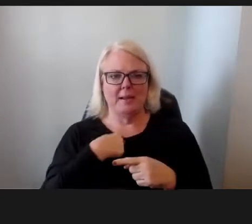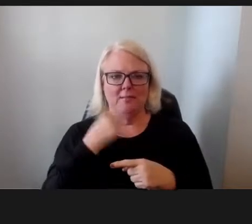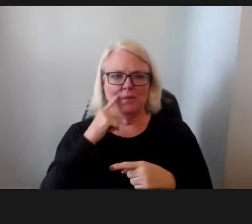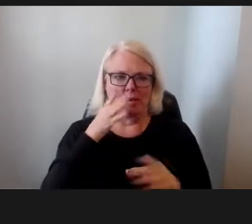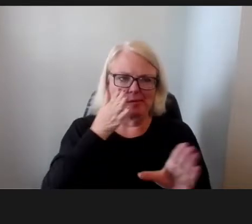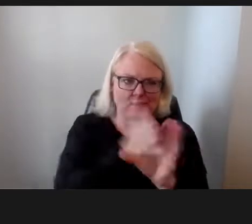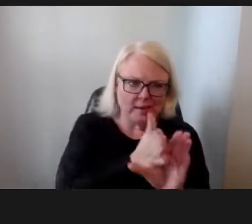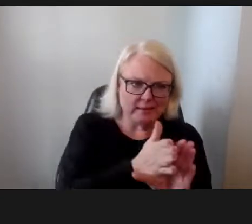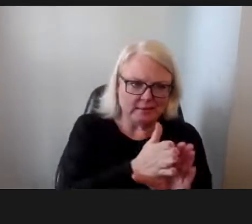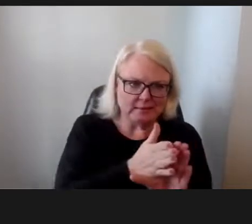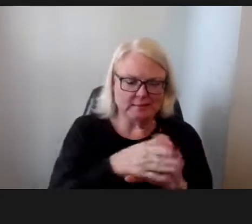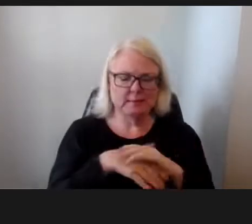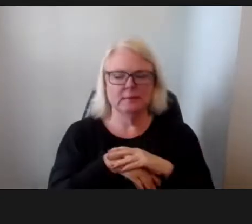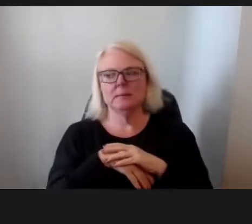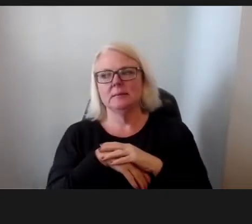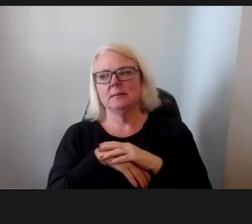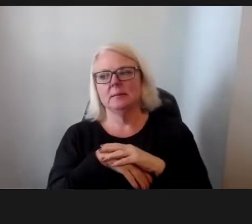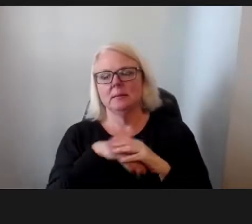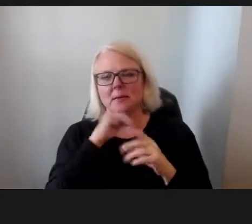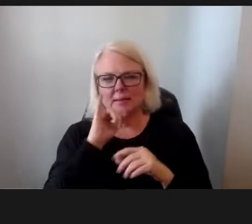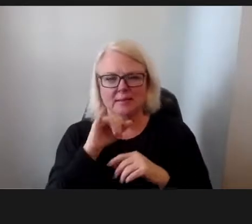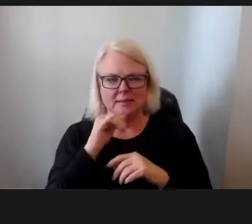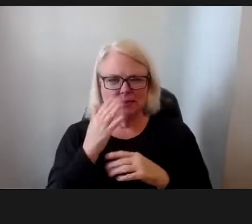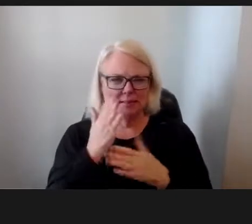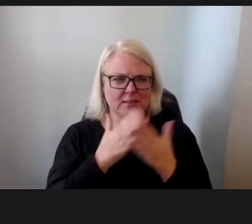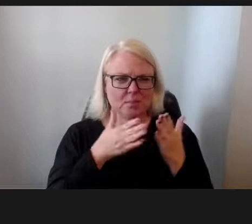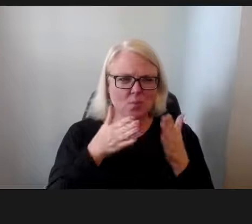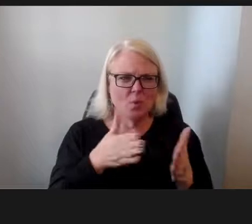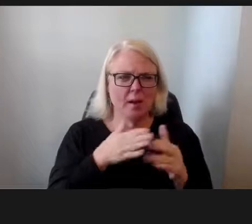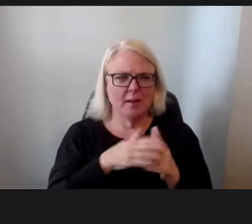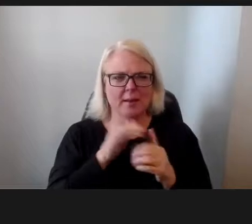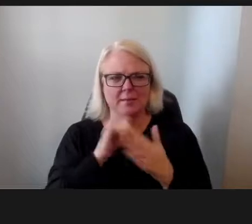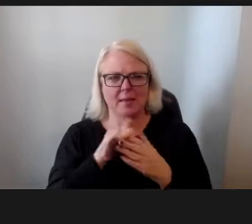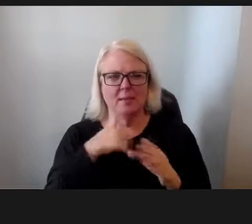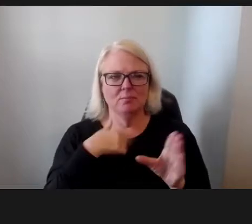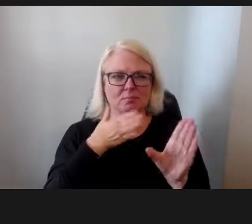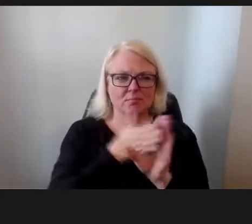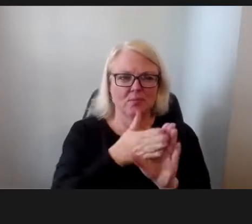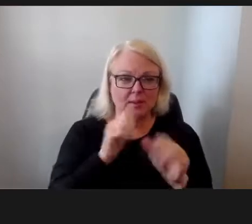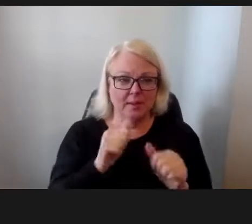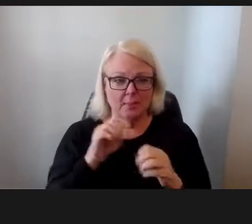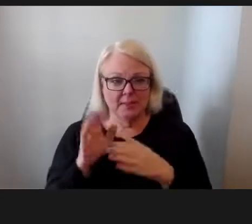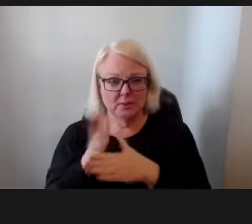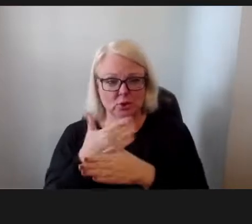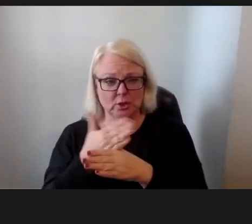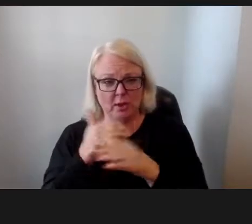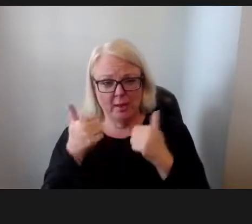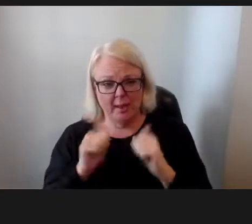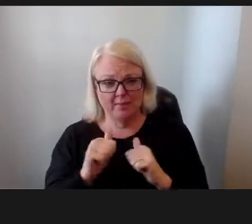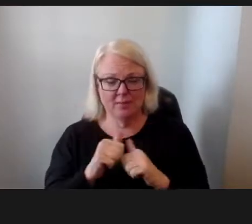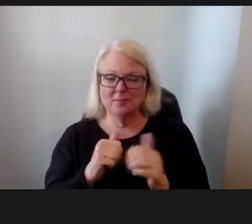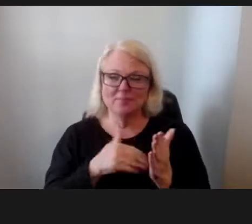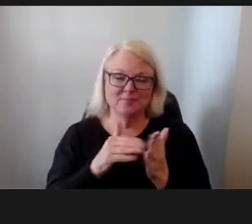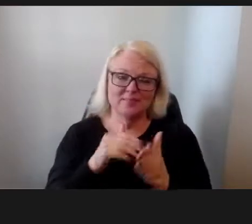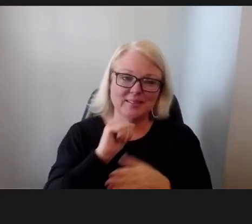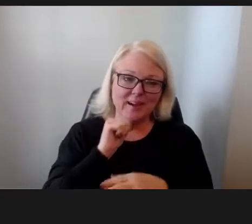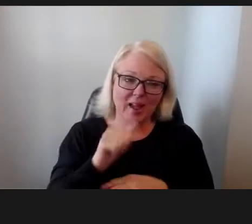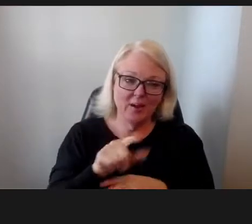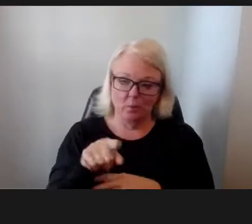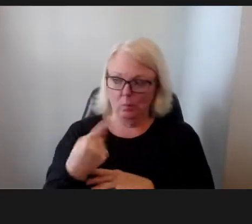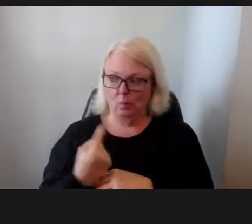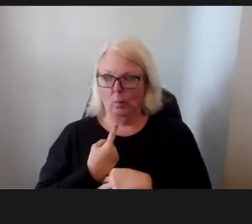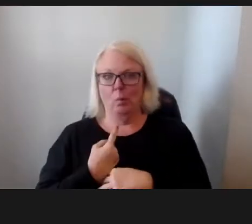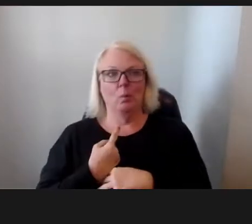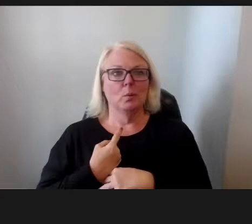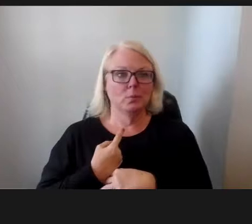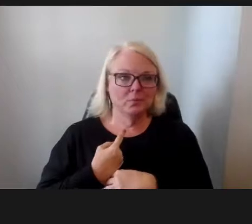intervening? Is there some way that intervening could be a shared effort? Often not. Often you're just by yourself